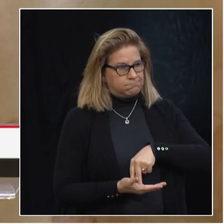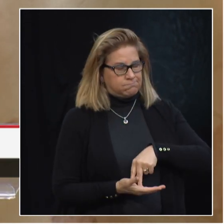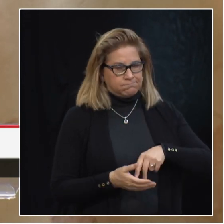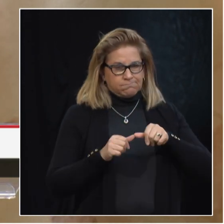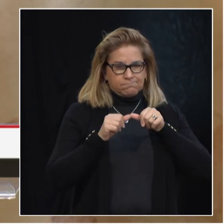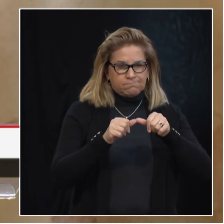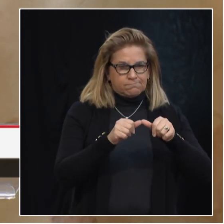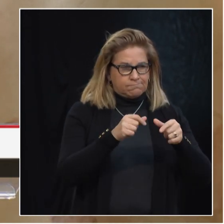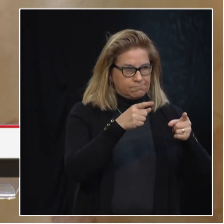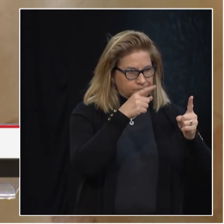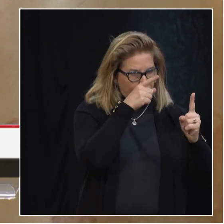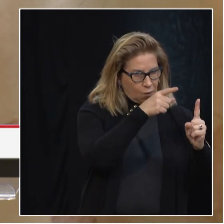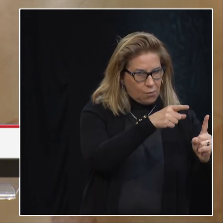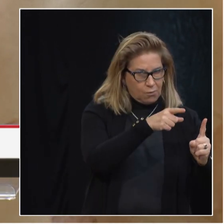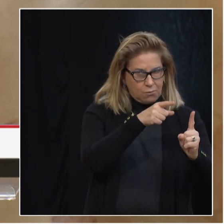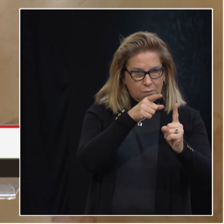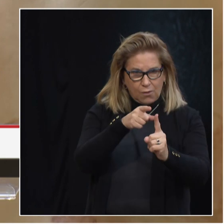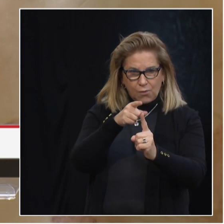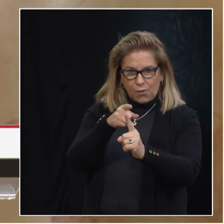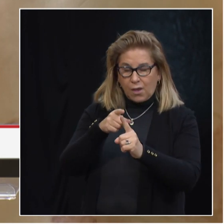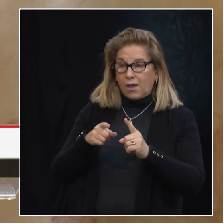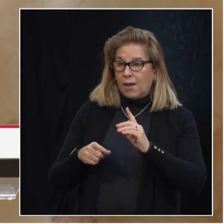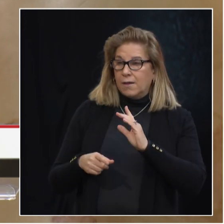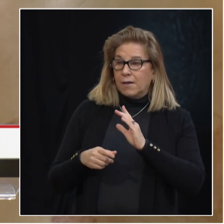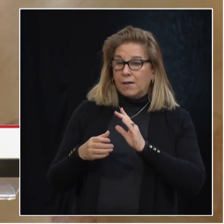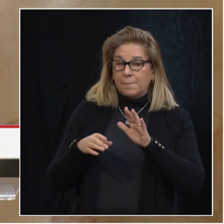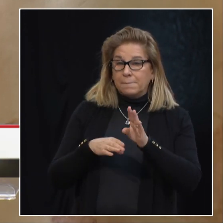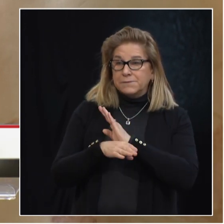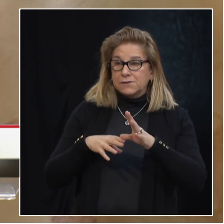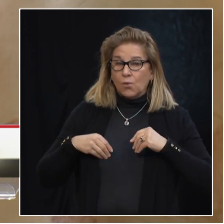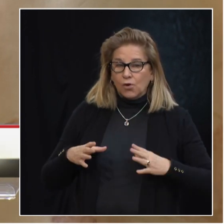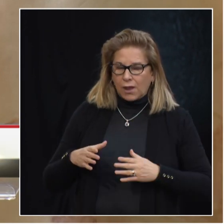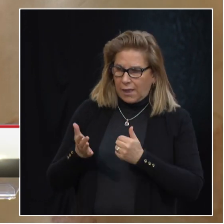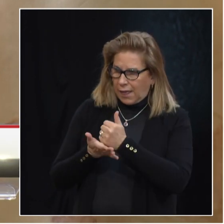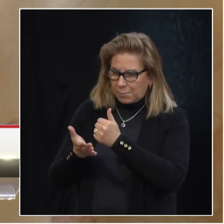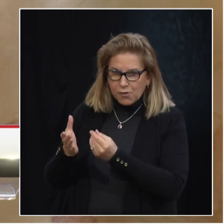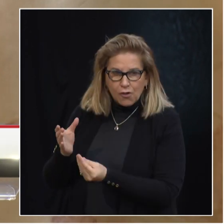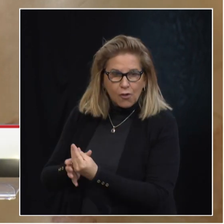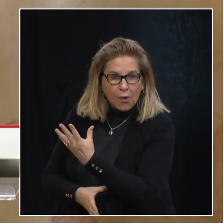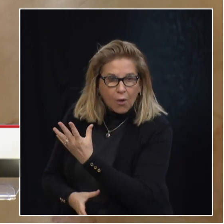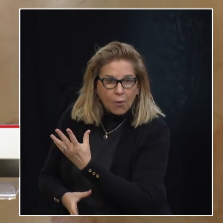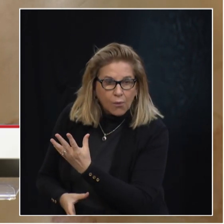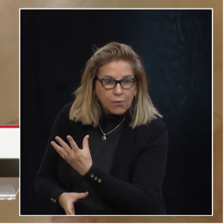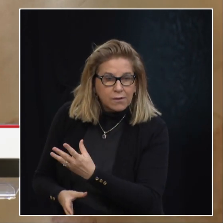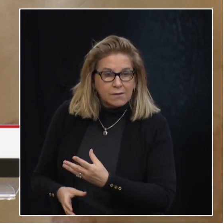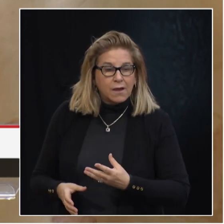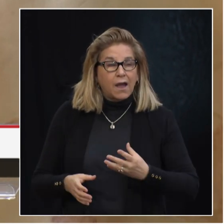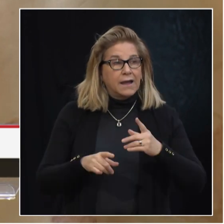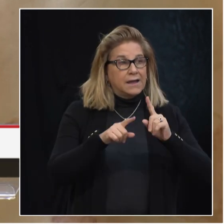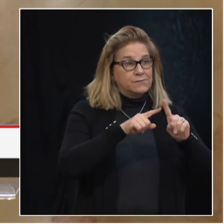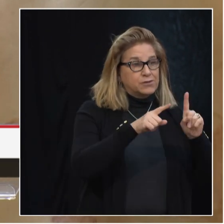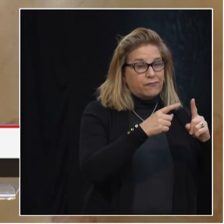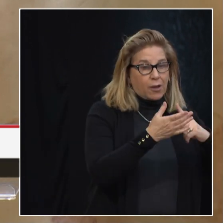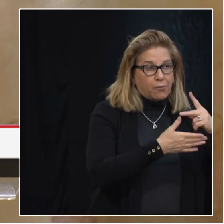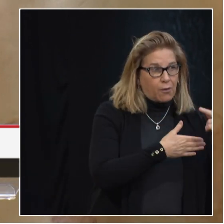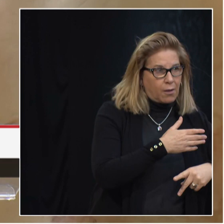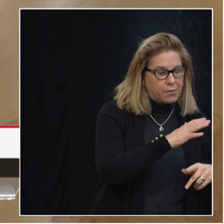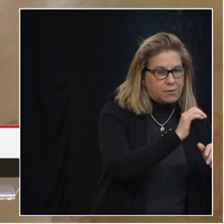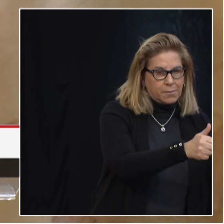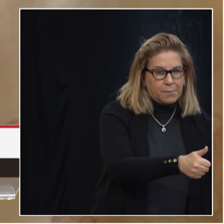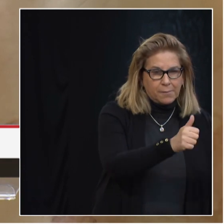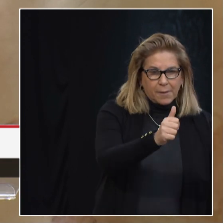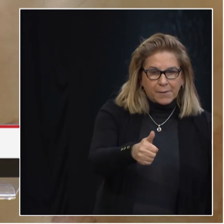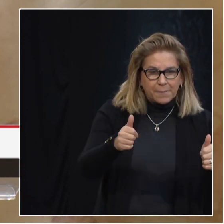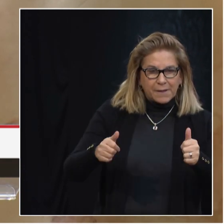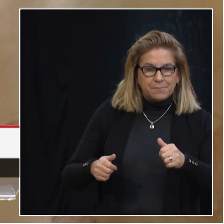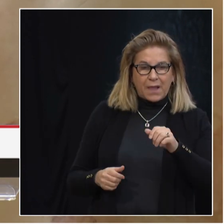residents. Programs like the Commercial Property Acquisition Fund that I know has been a popular program across the District of Columbia, the Equity Impact Enterprises